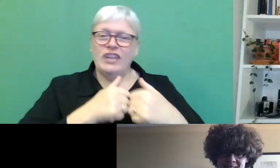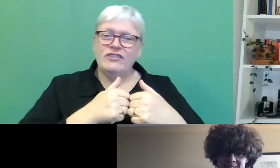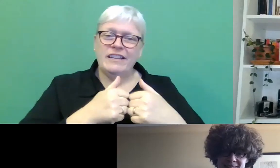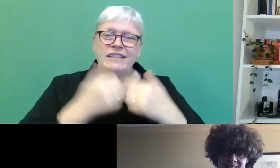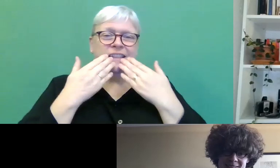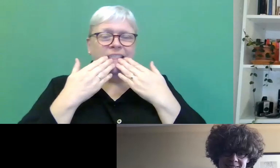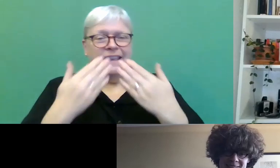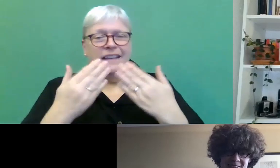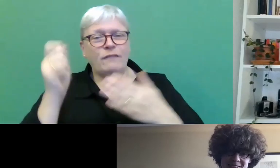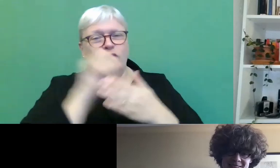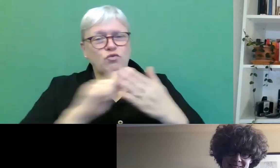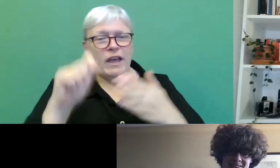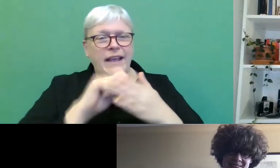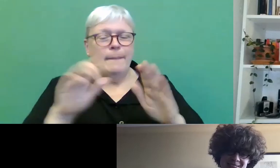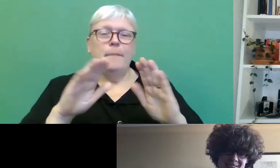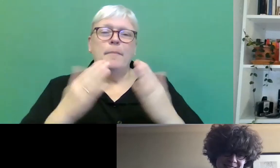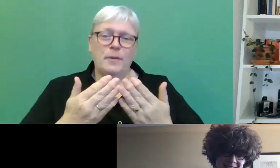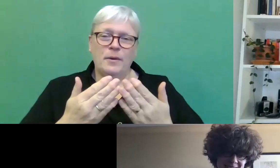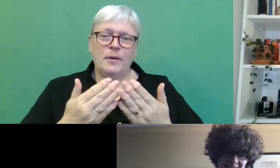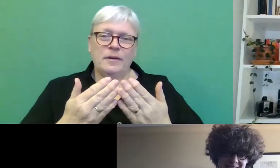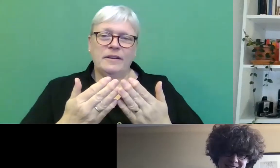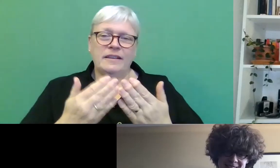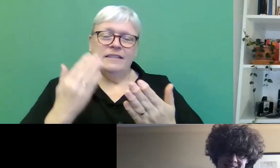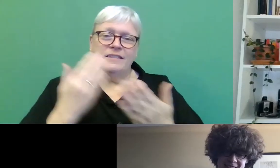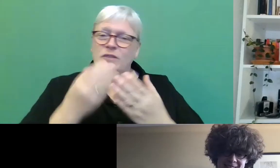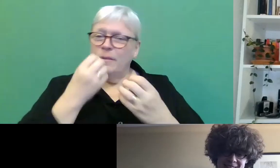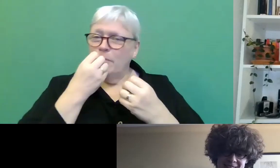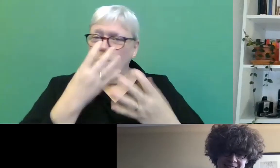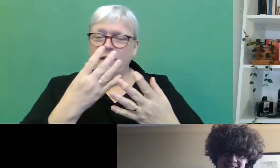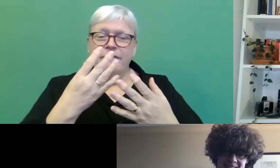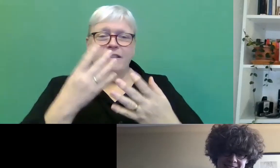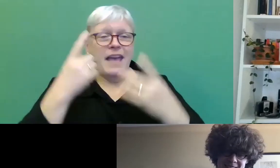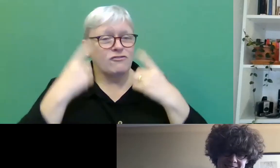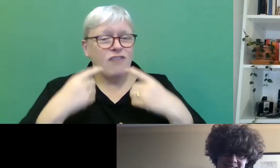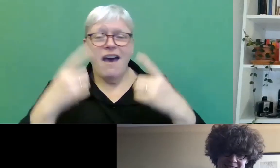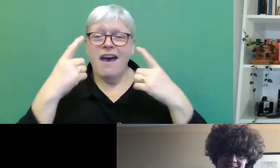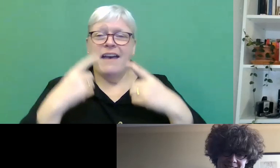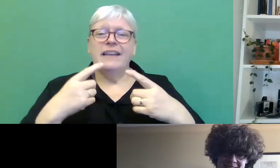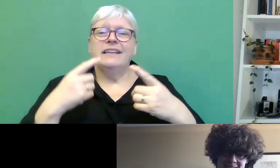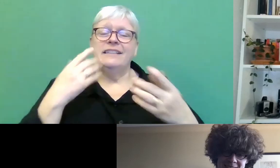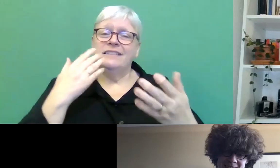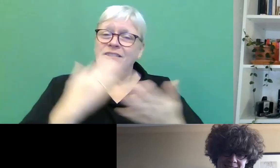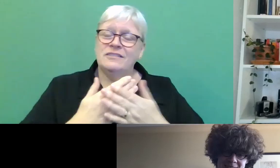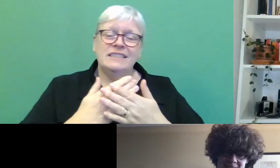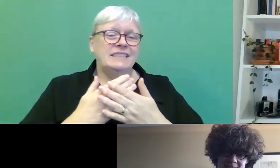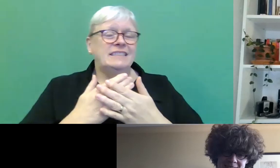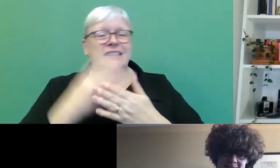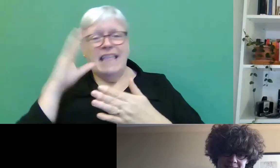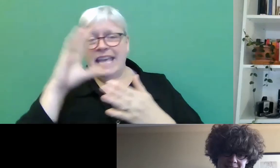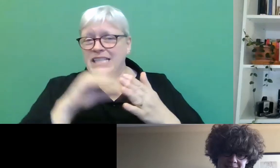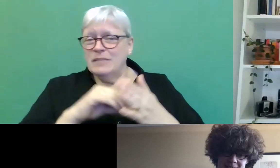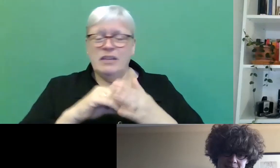for writing this book. Honestly, it's beautiful. It made me cry, and it articulated experiences with loss